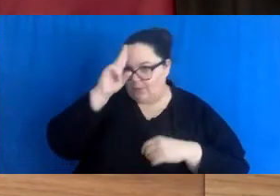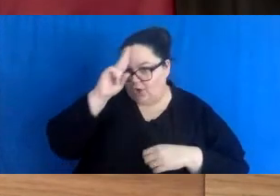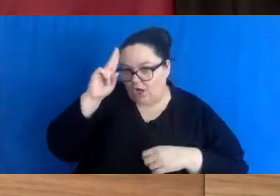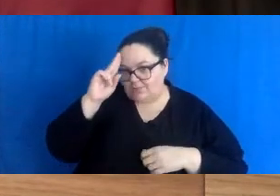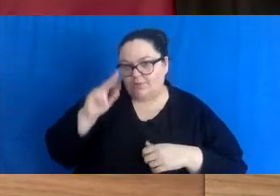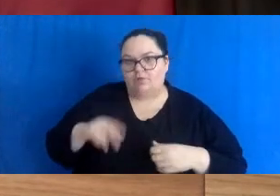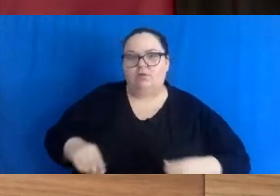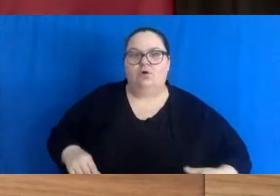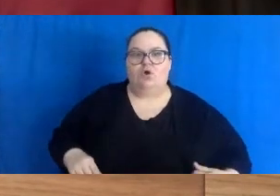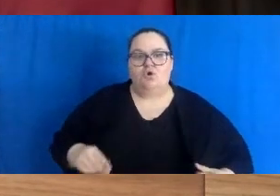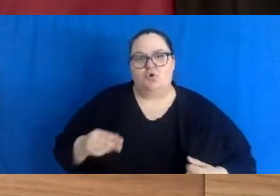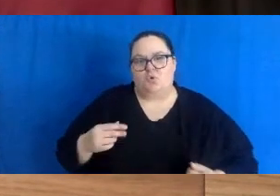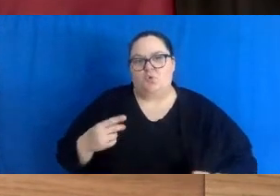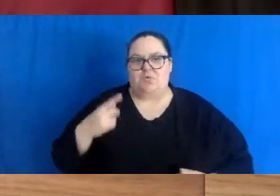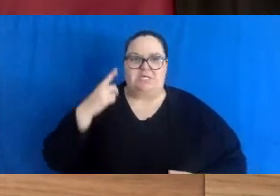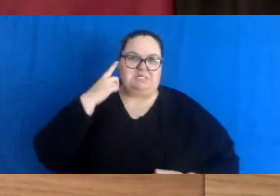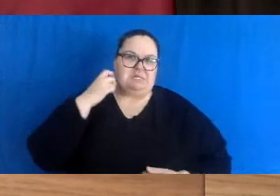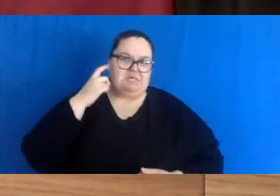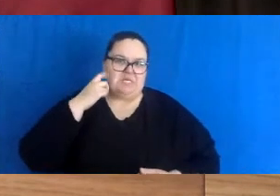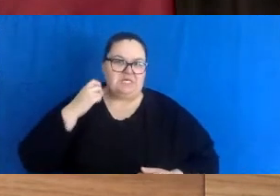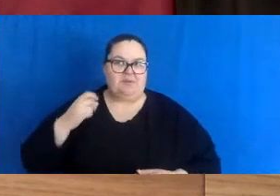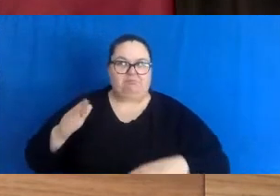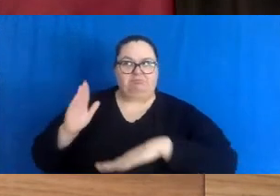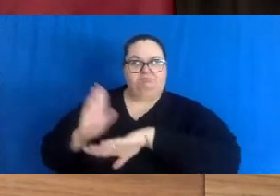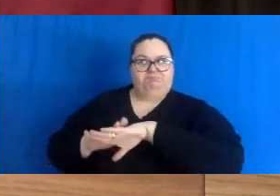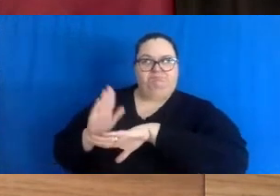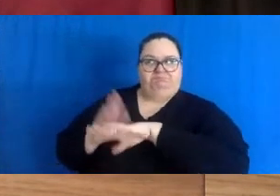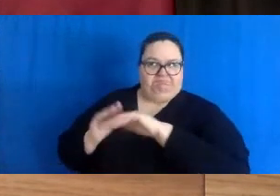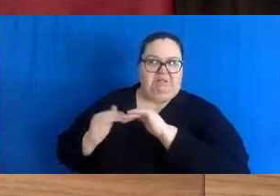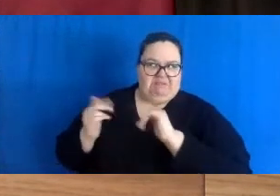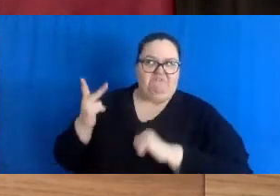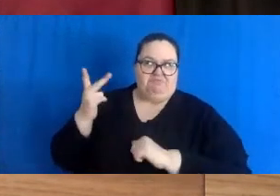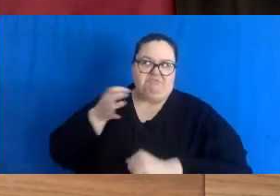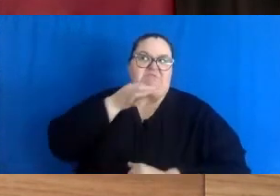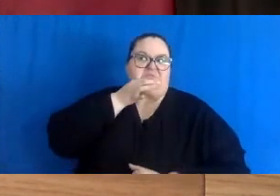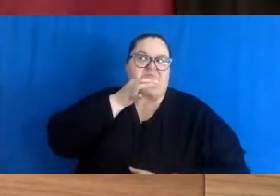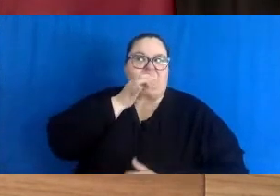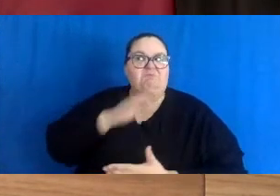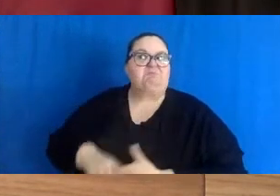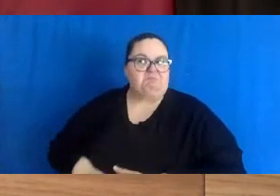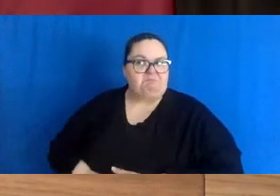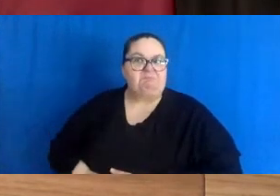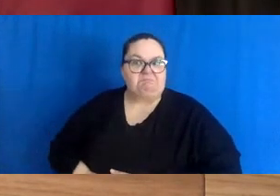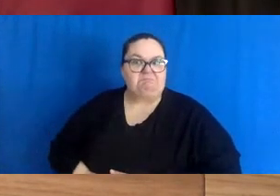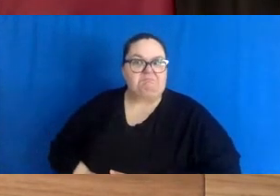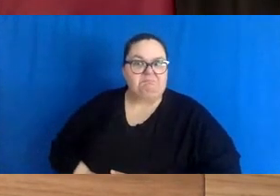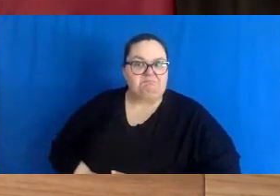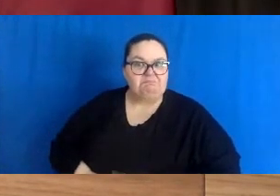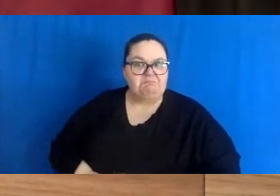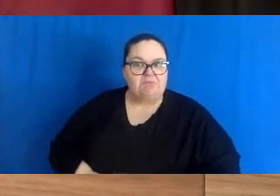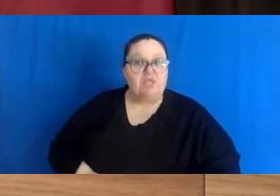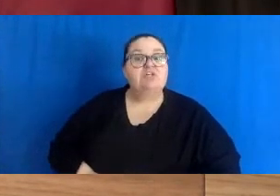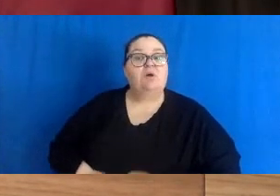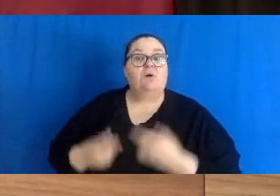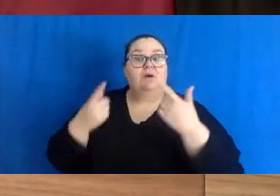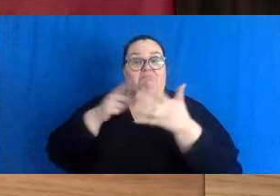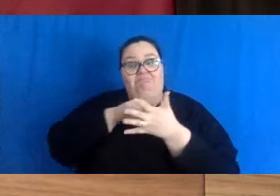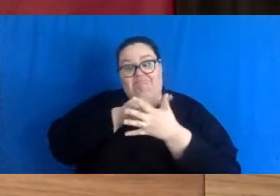suspected that we would need to be in level 3 and forewarned government, Department of Health people and others. And so now we've reached those